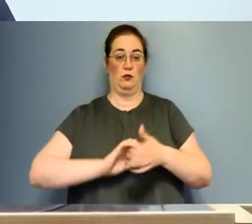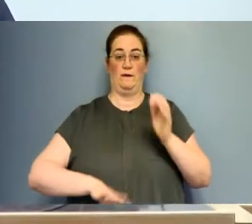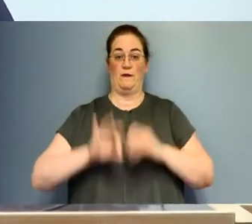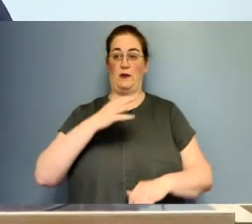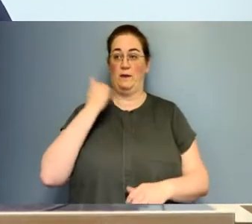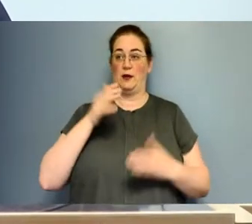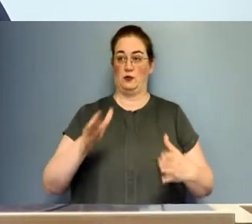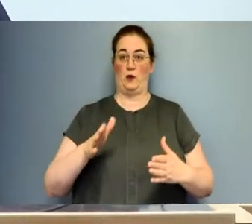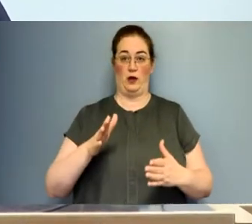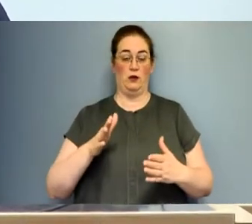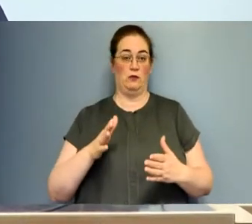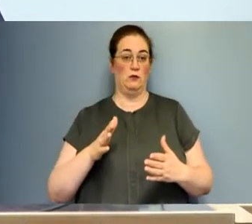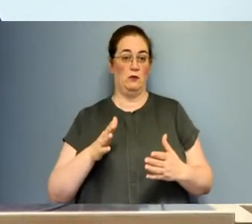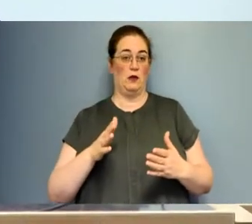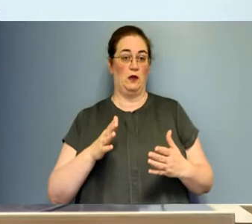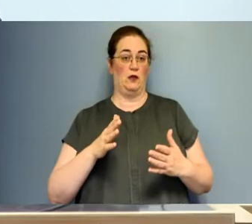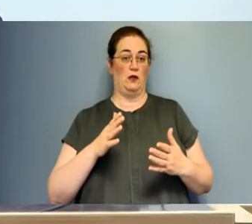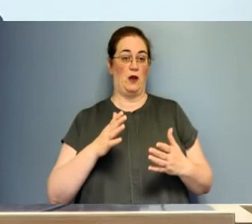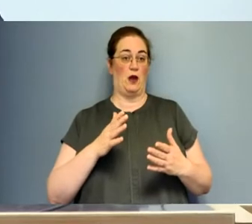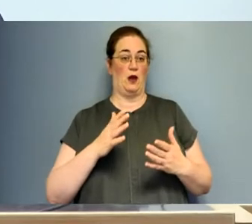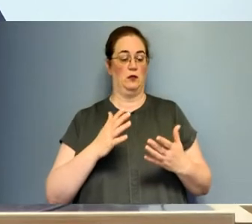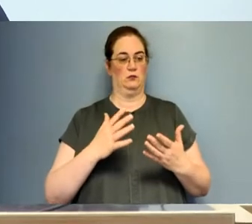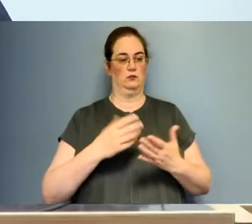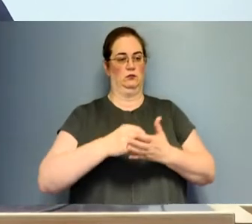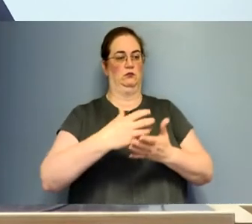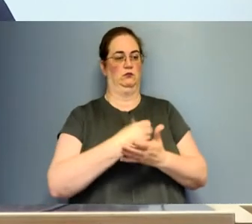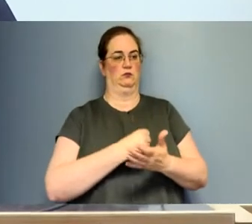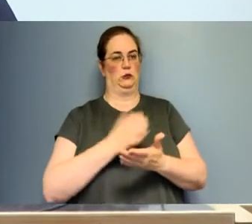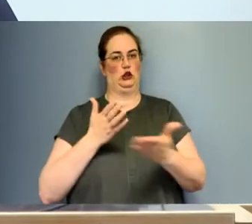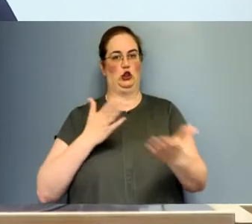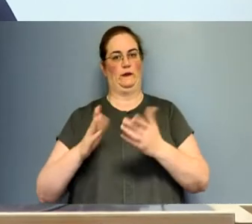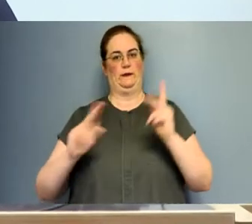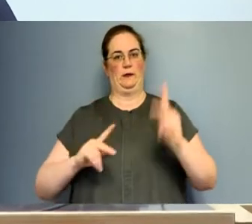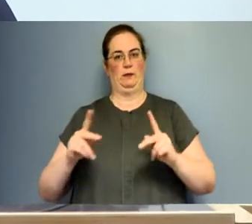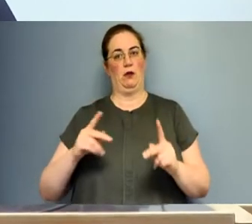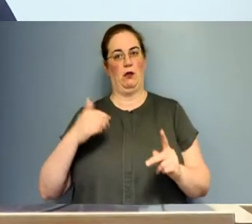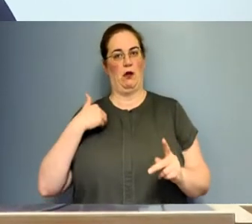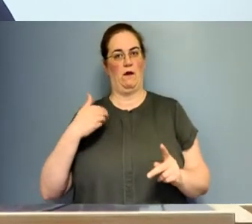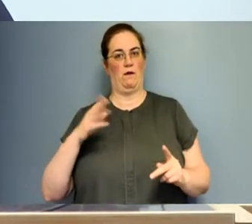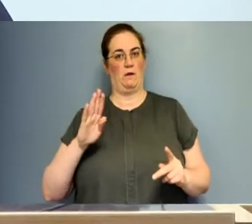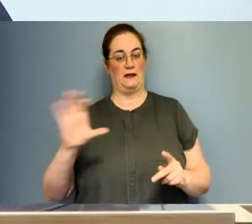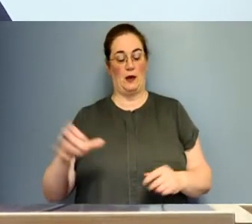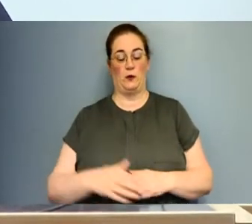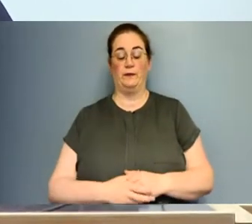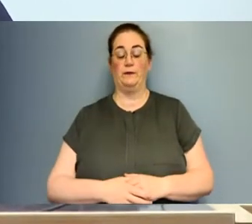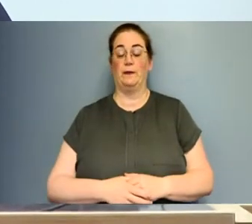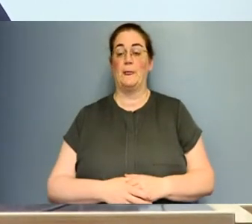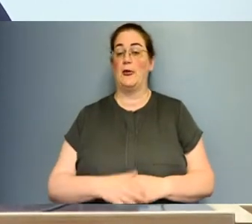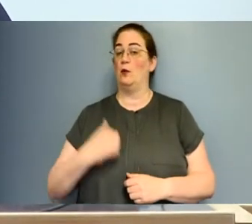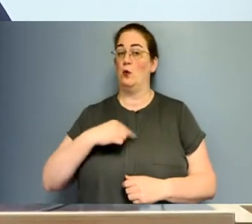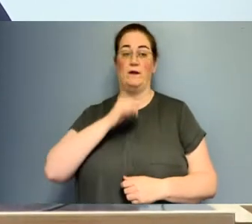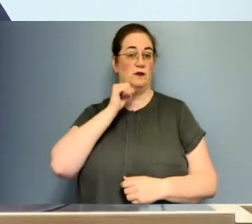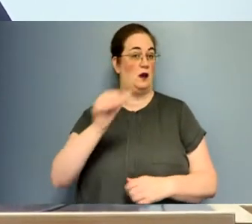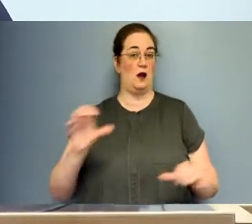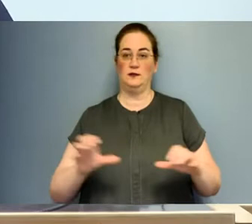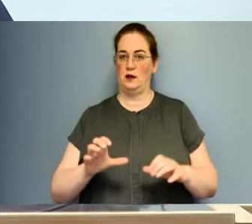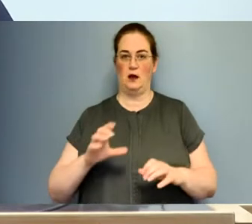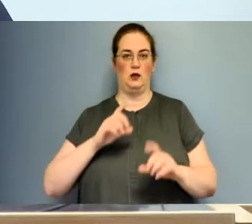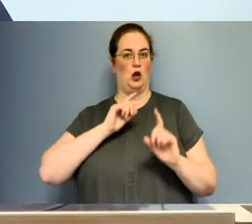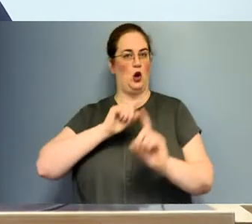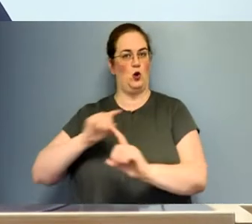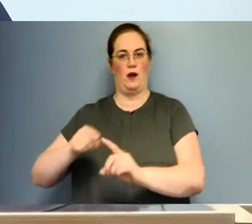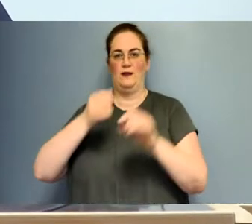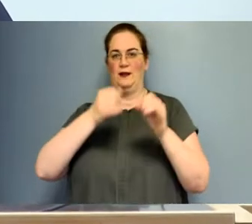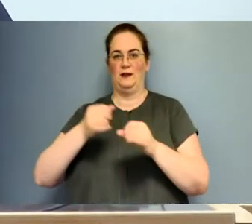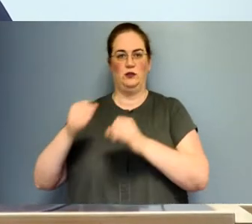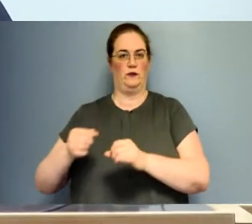way to make that recovery serve the people of Bucks County. What we have not done is going after individual